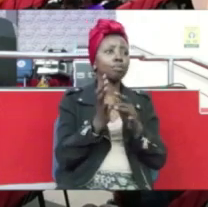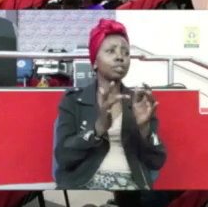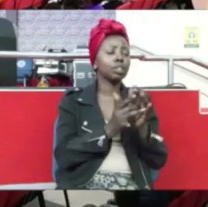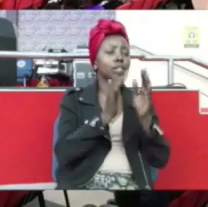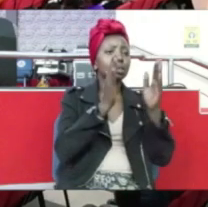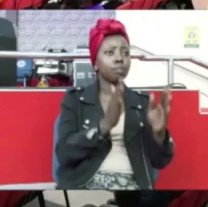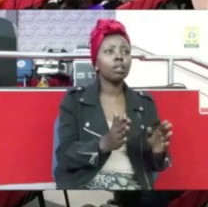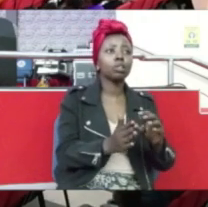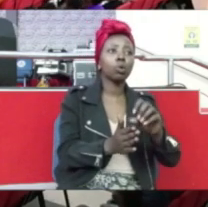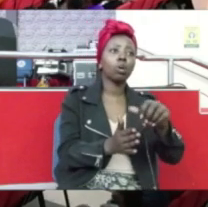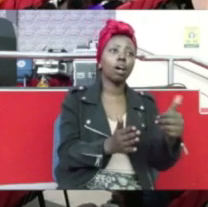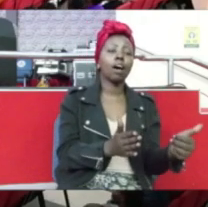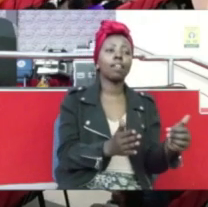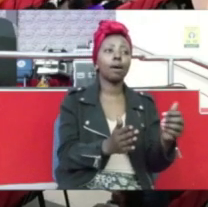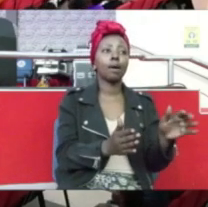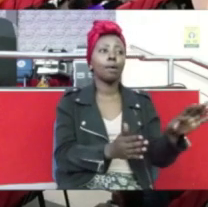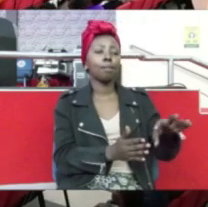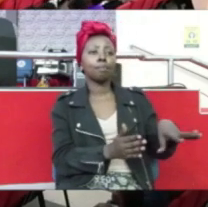And